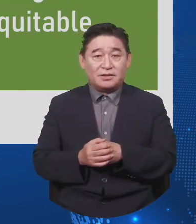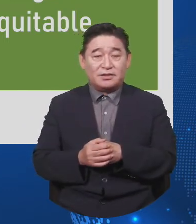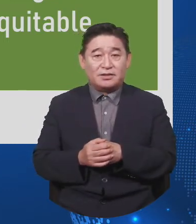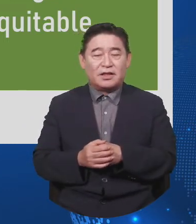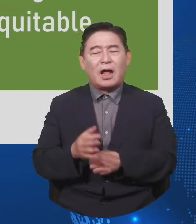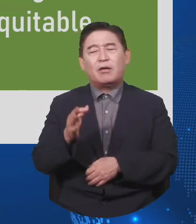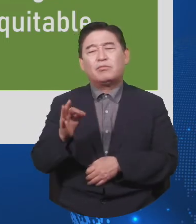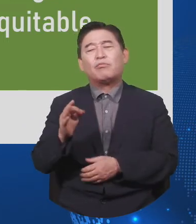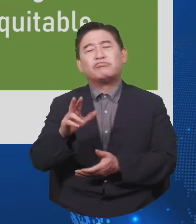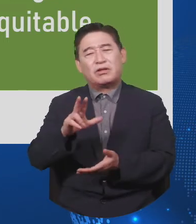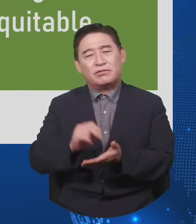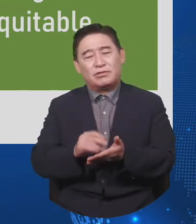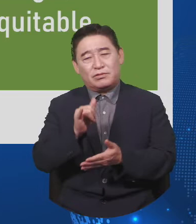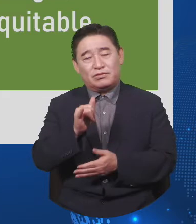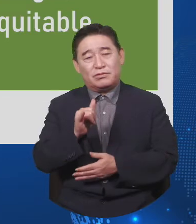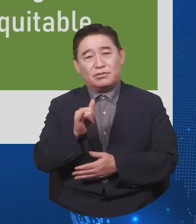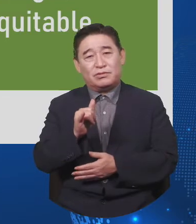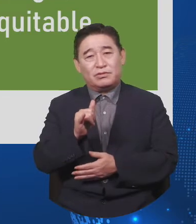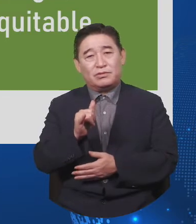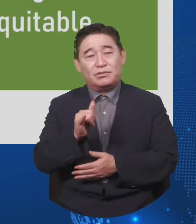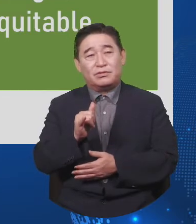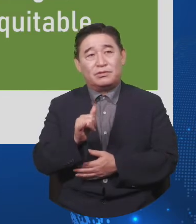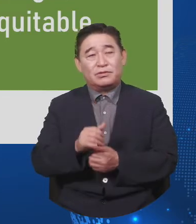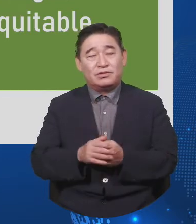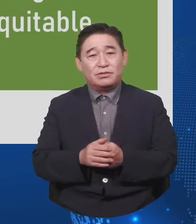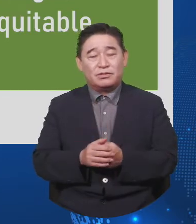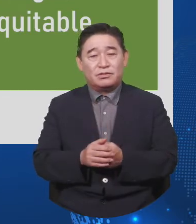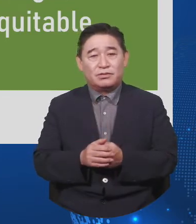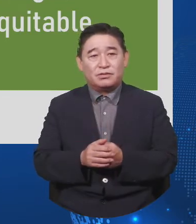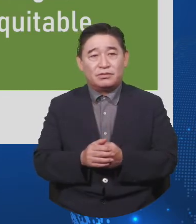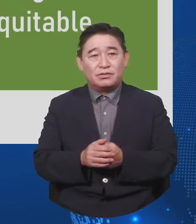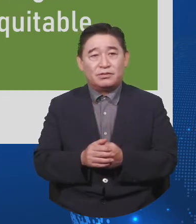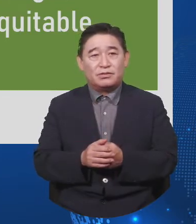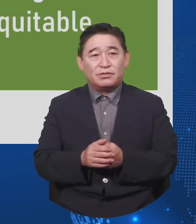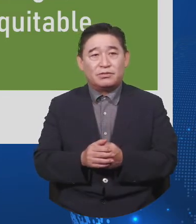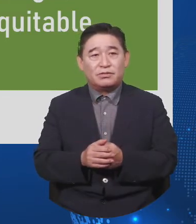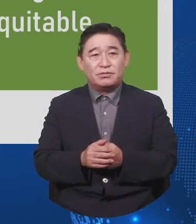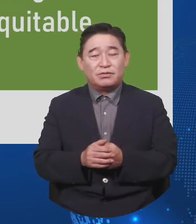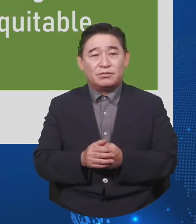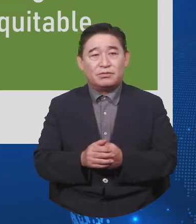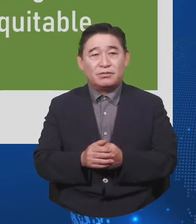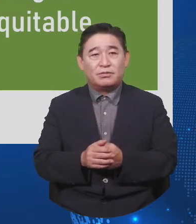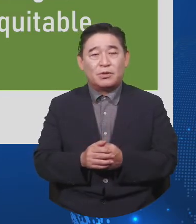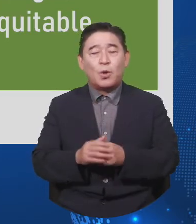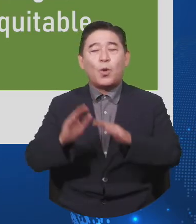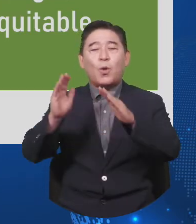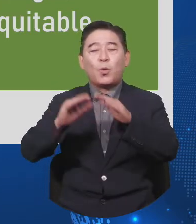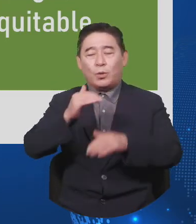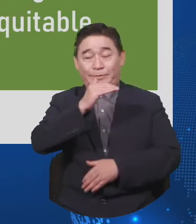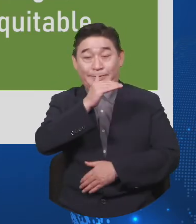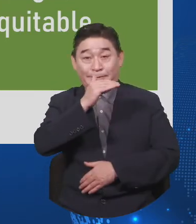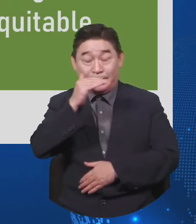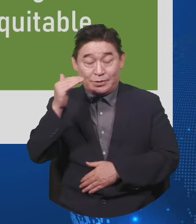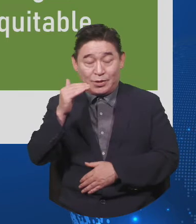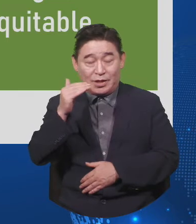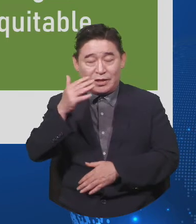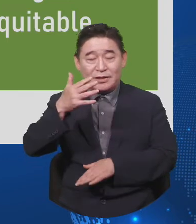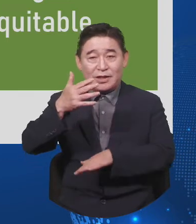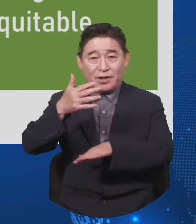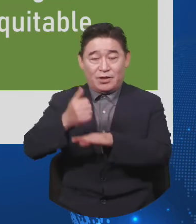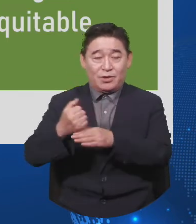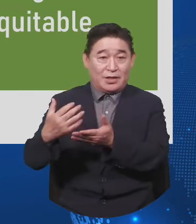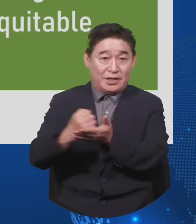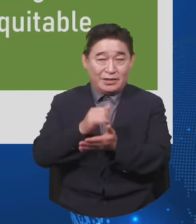equitable outcome within and across countries. Fossil fuels still dominate energy sources across the